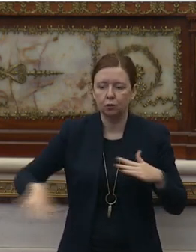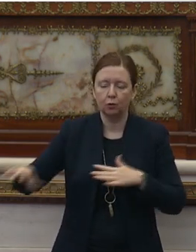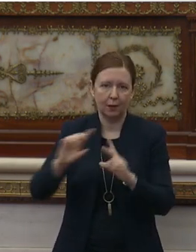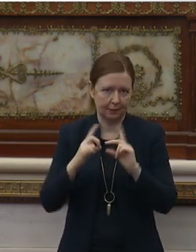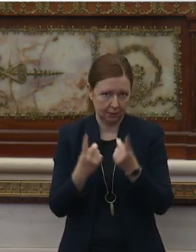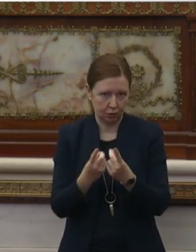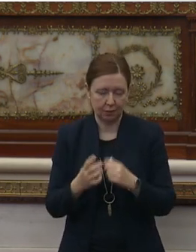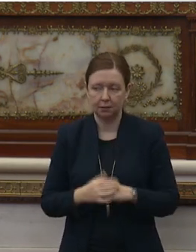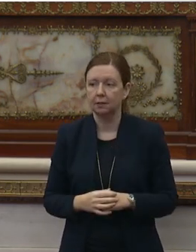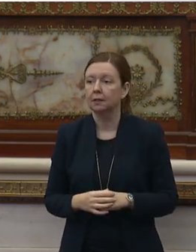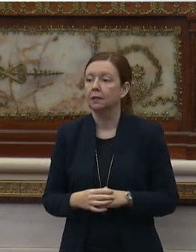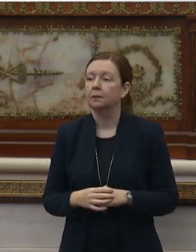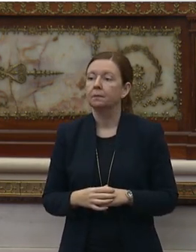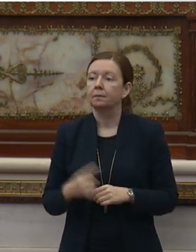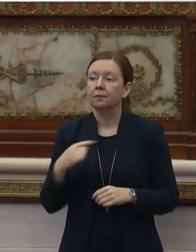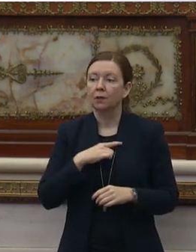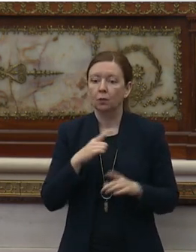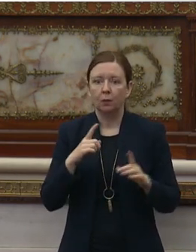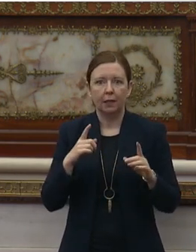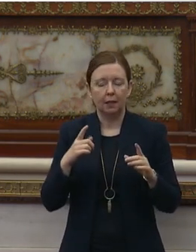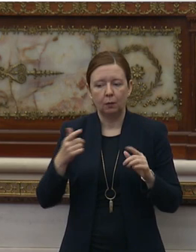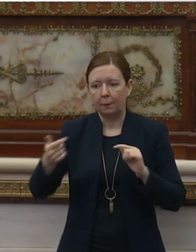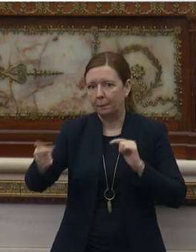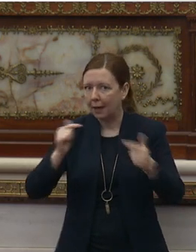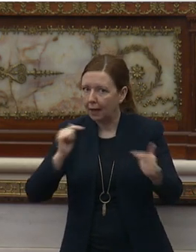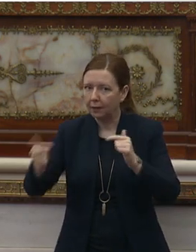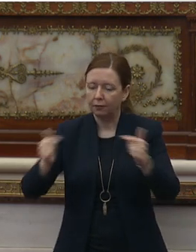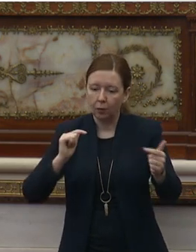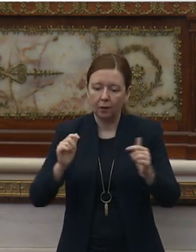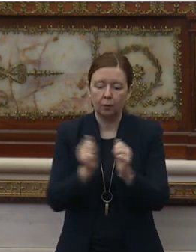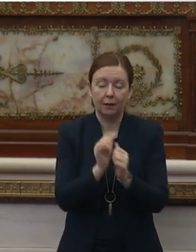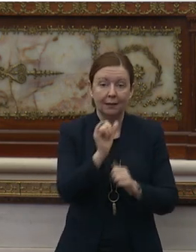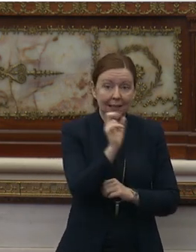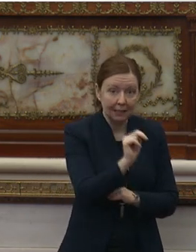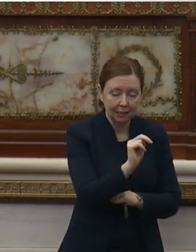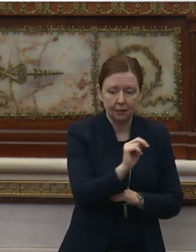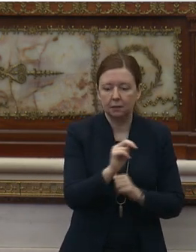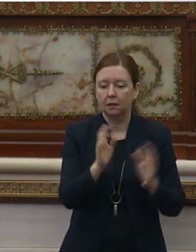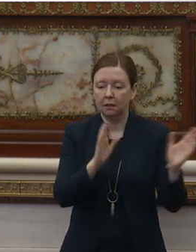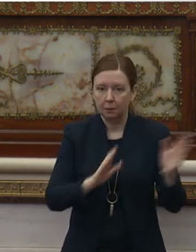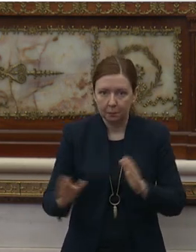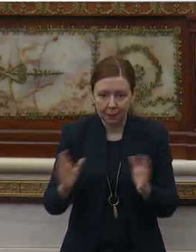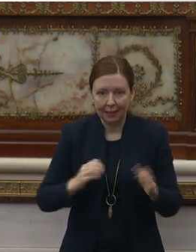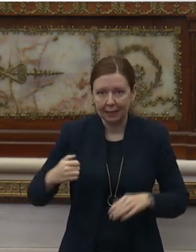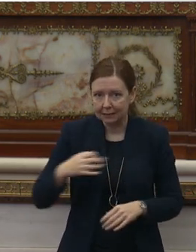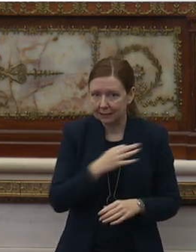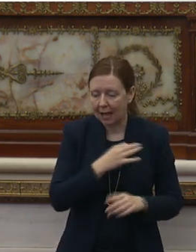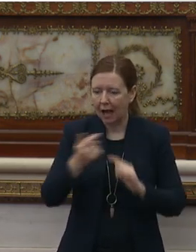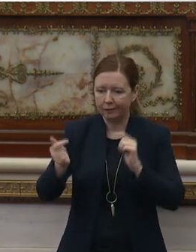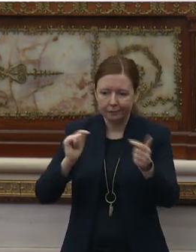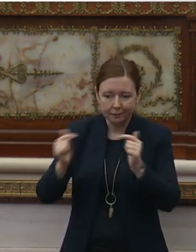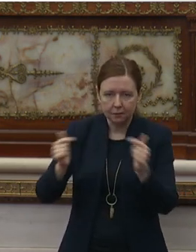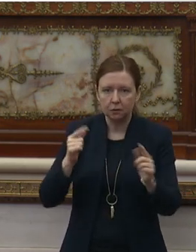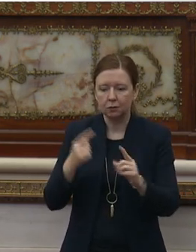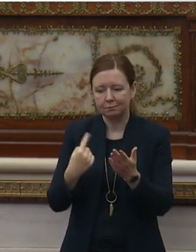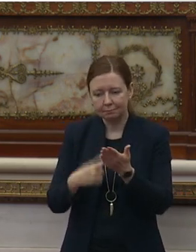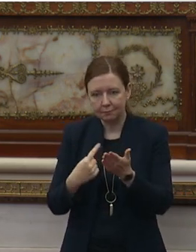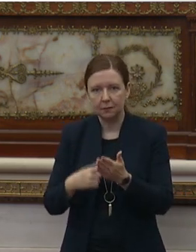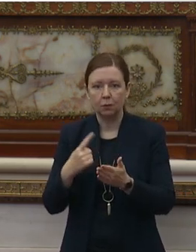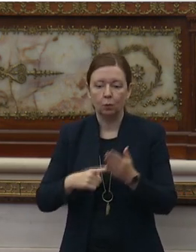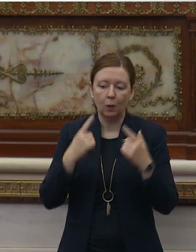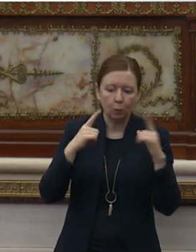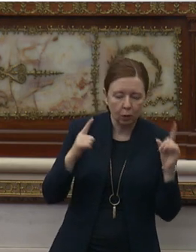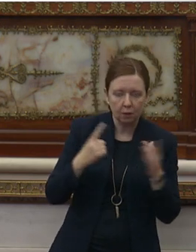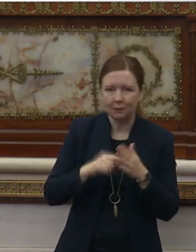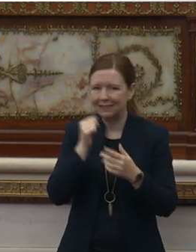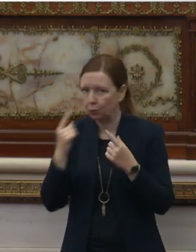district. And, you know, we went through back and forth with Ian and the planning staff to go over what would work, what